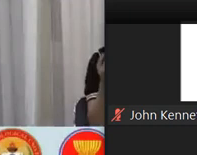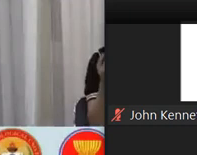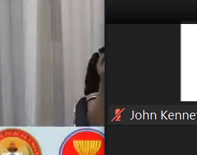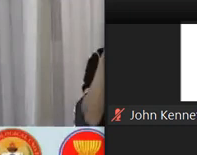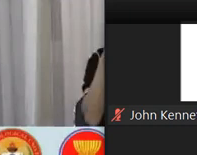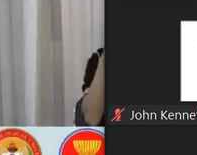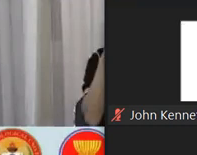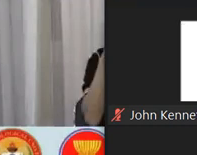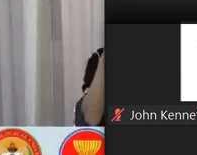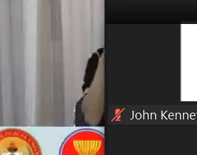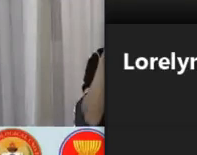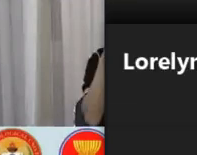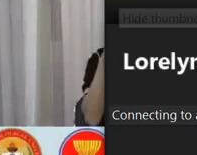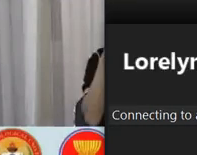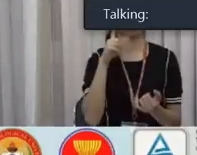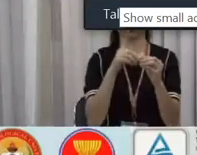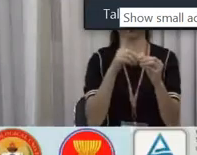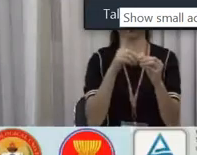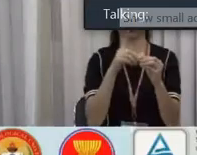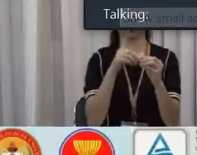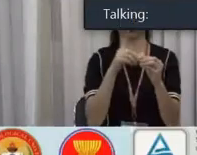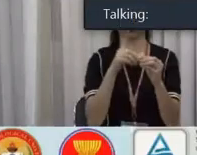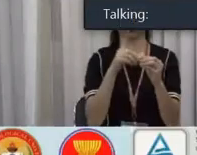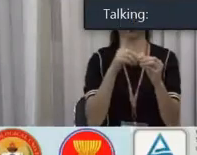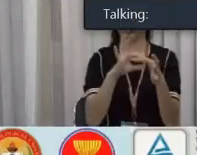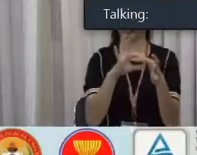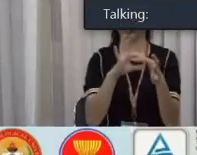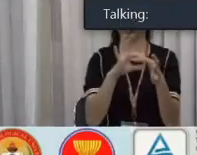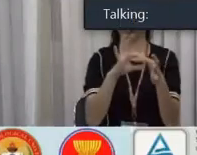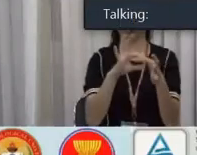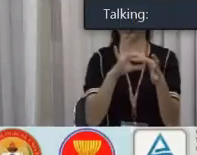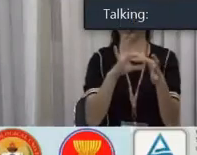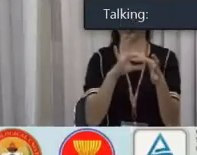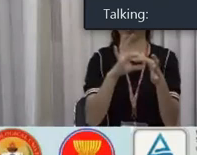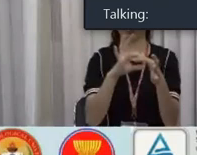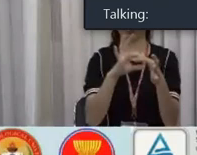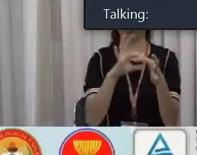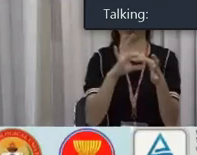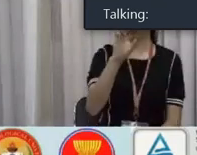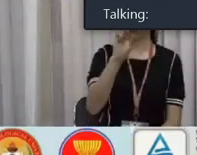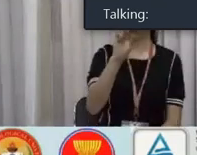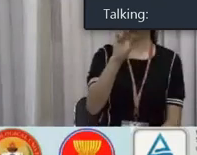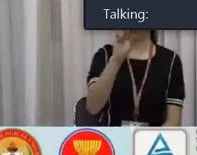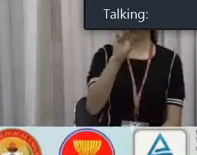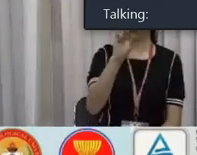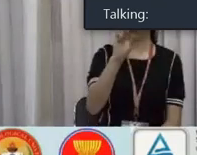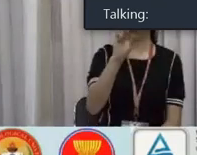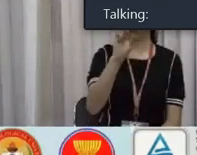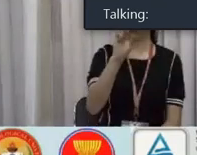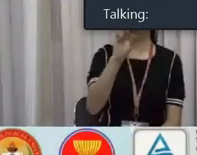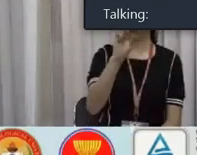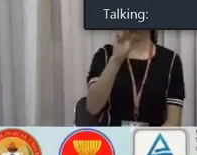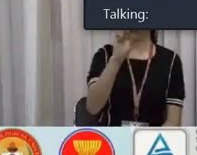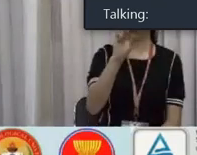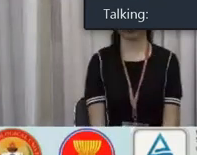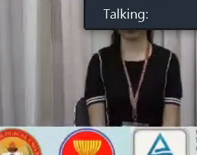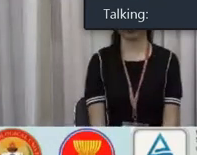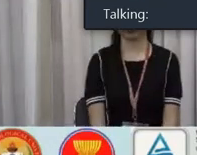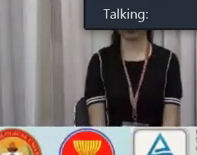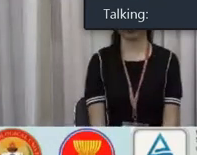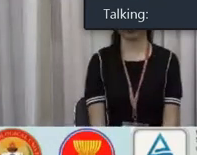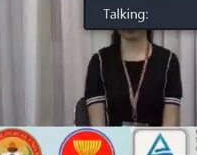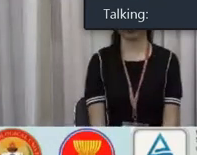University Career Center, or the Public Employment Service Office, has the tagline connecting students, graduates, and job seekers